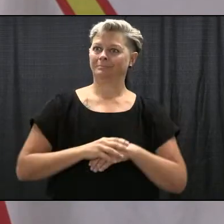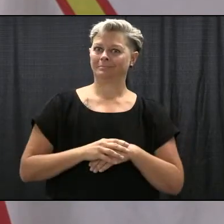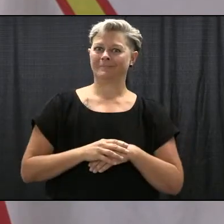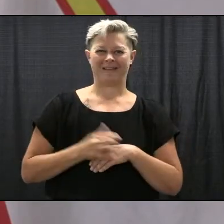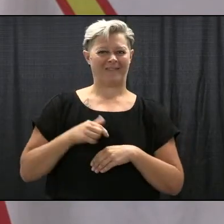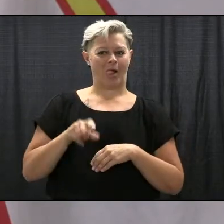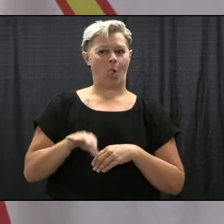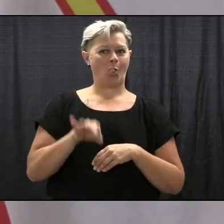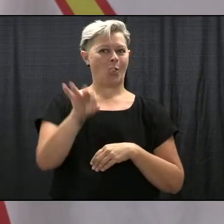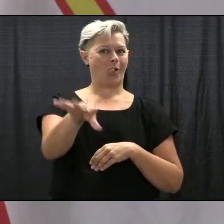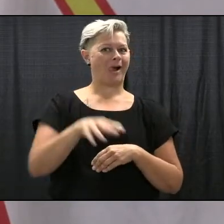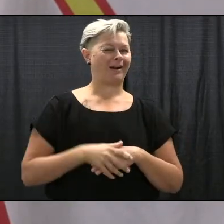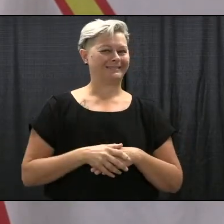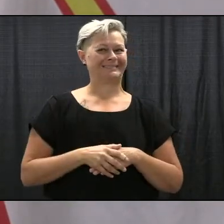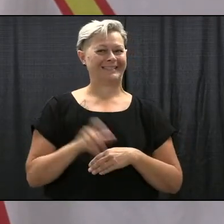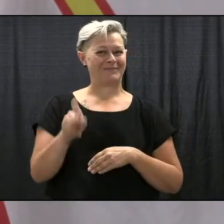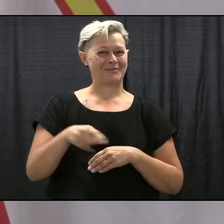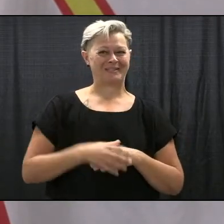too.